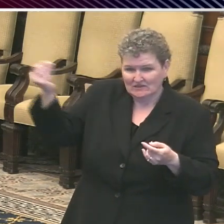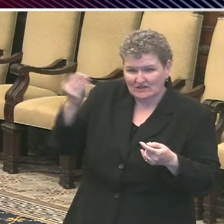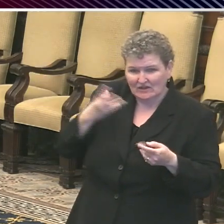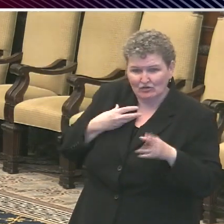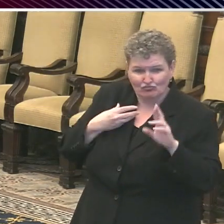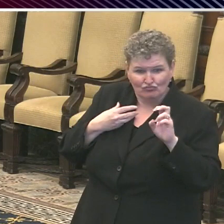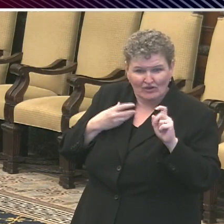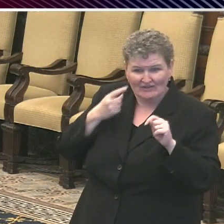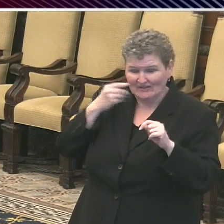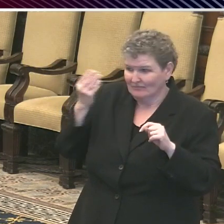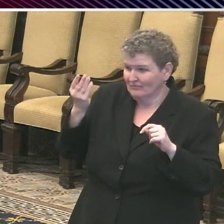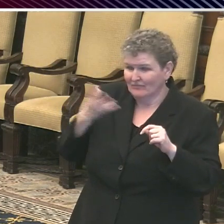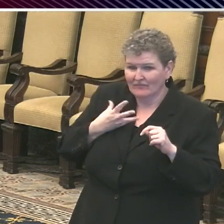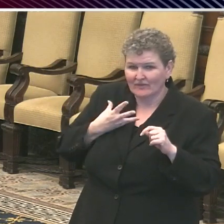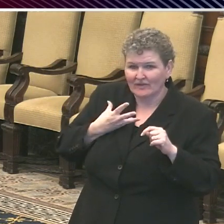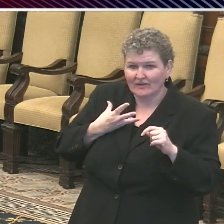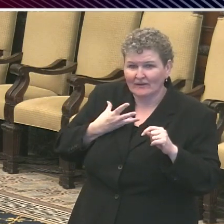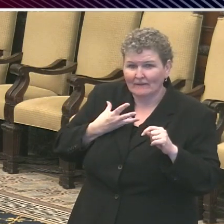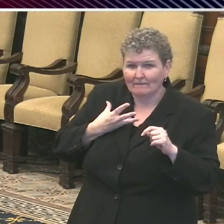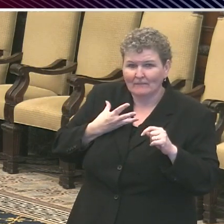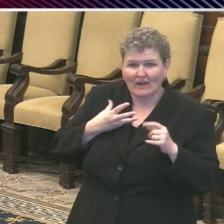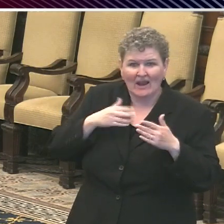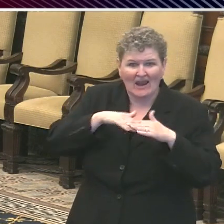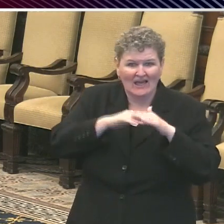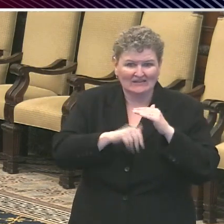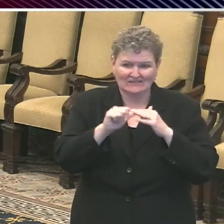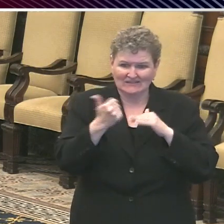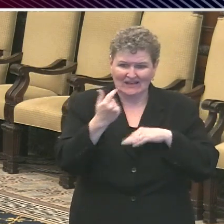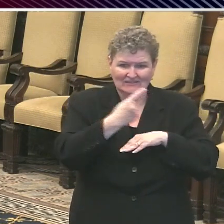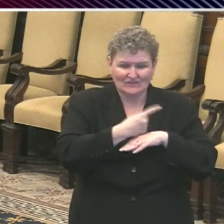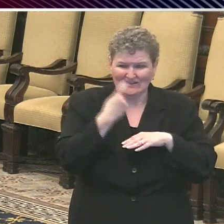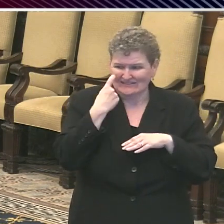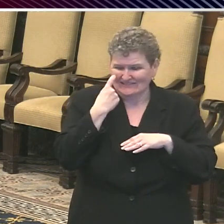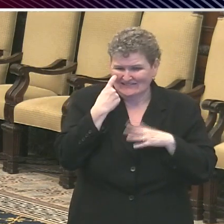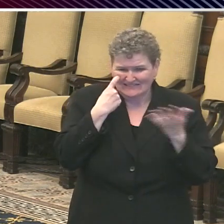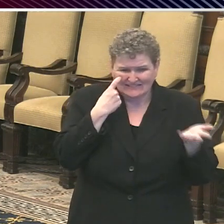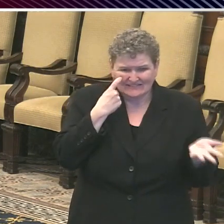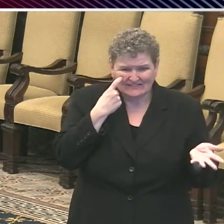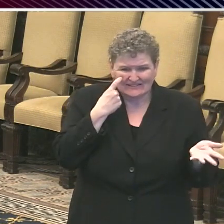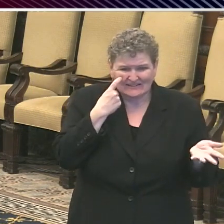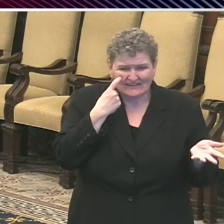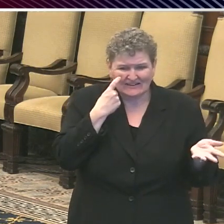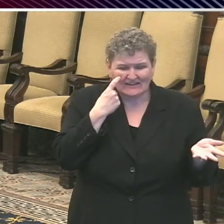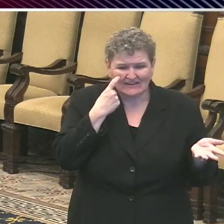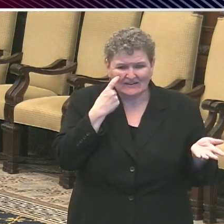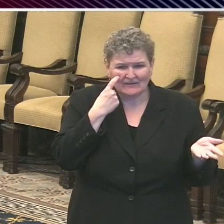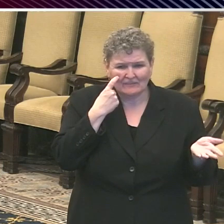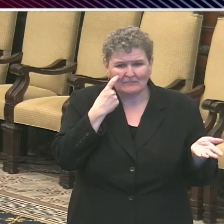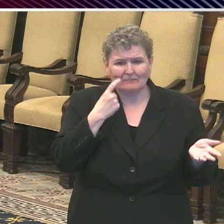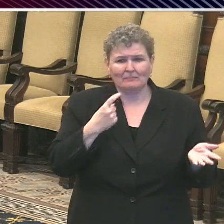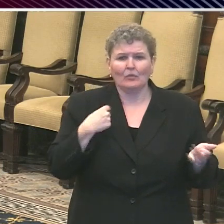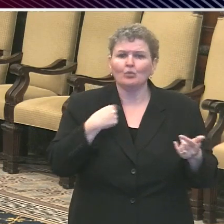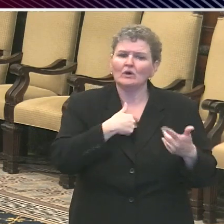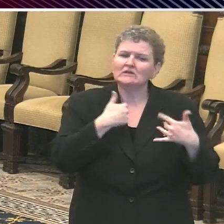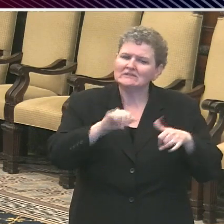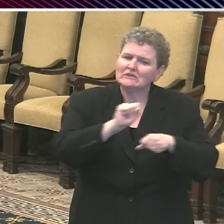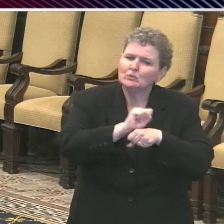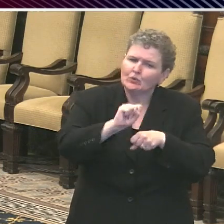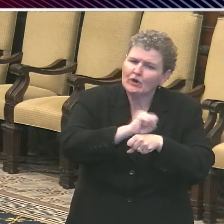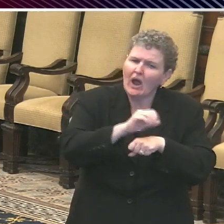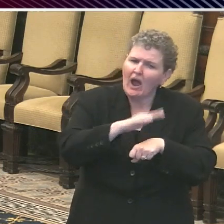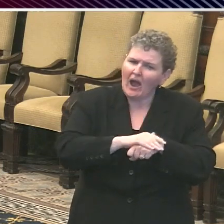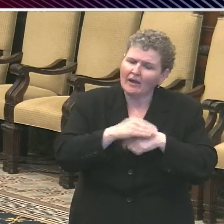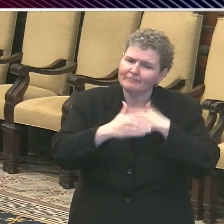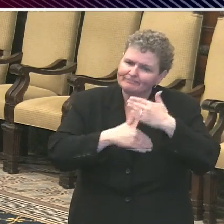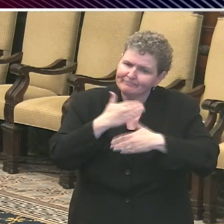week, probably less than 10 days ago, right? About 10 days ago. Yeah, so I think we're still working through that. And we certainly